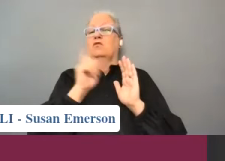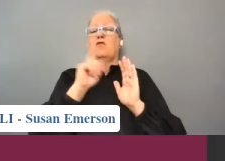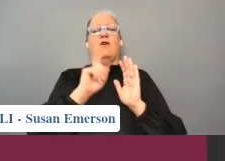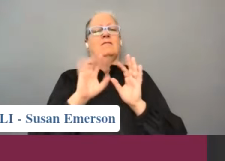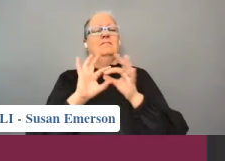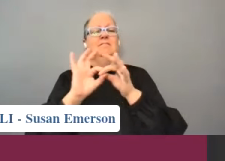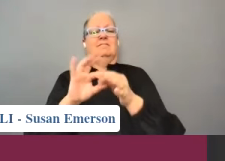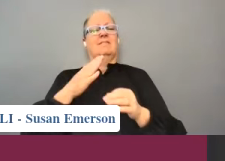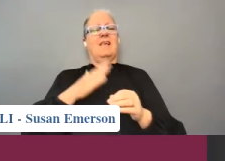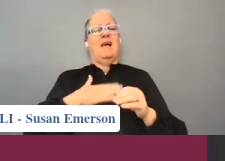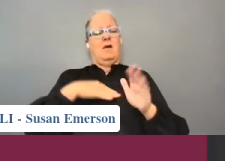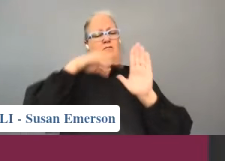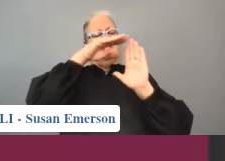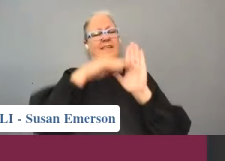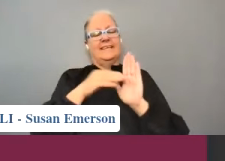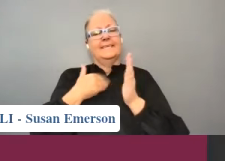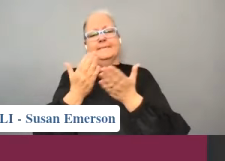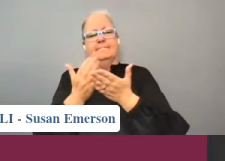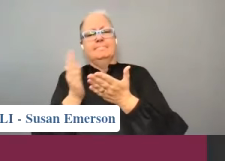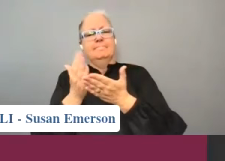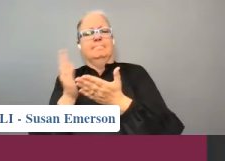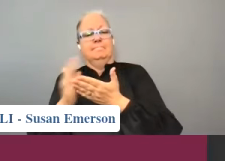Next slide, please.